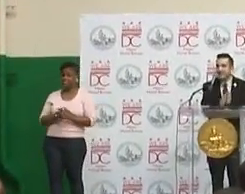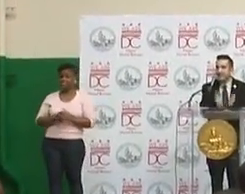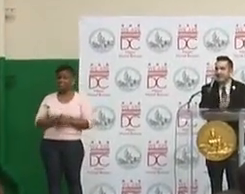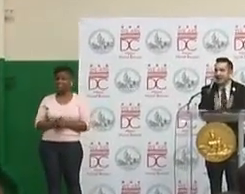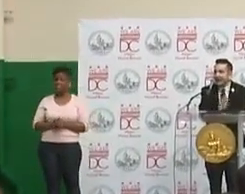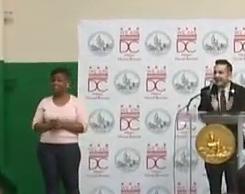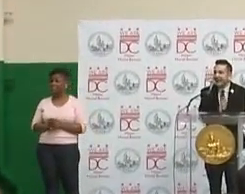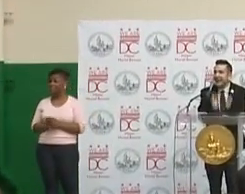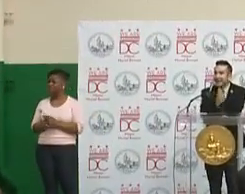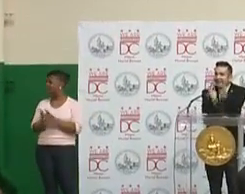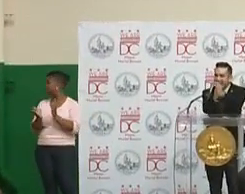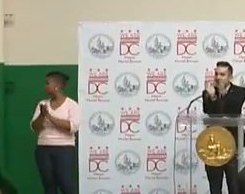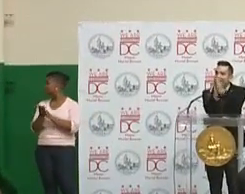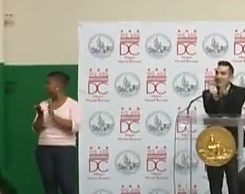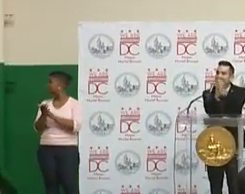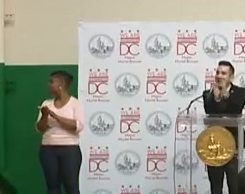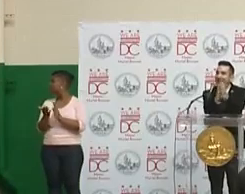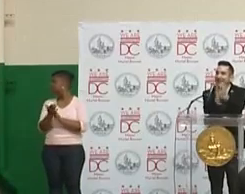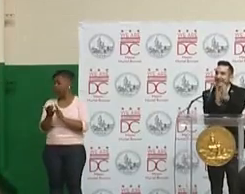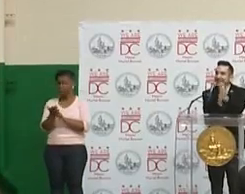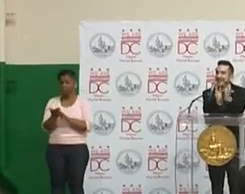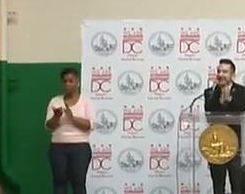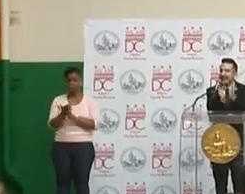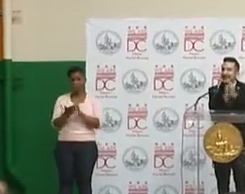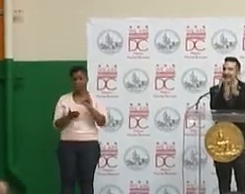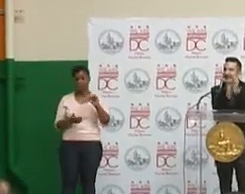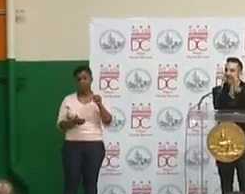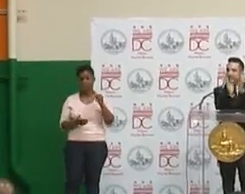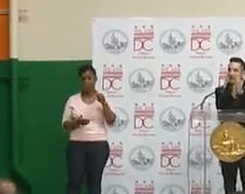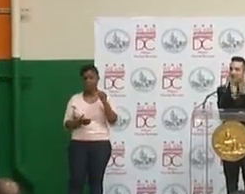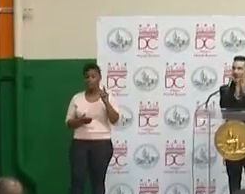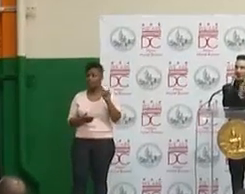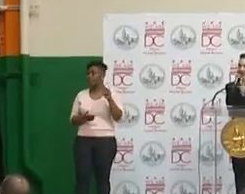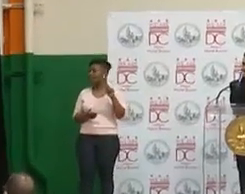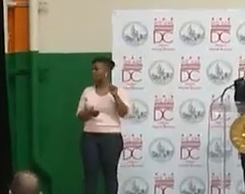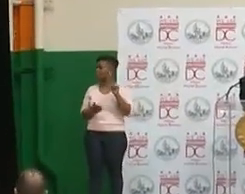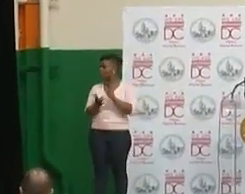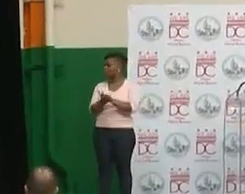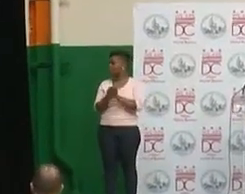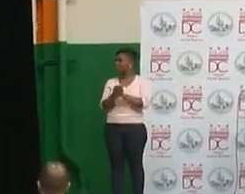Woo, Jonita, congratulations, raise your hand, stand up, let's see you. Woo!